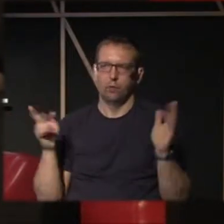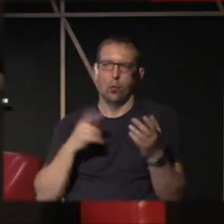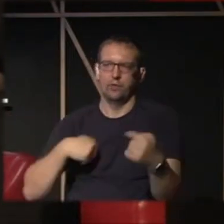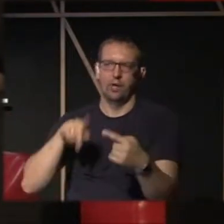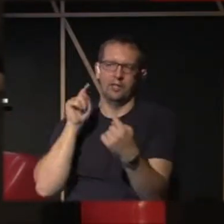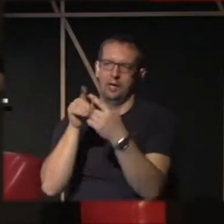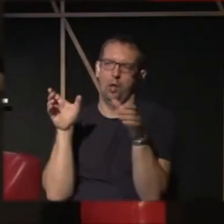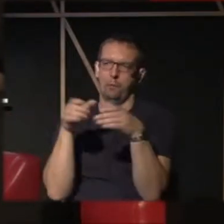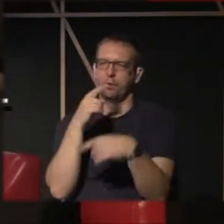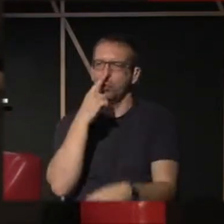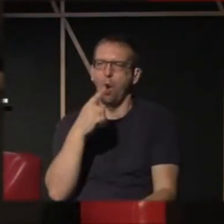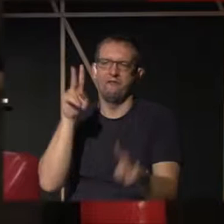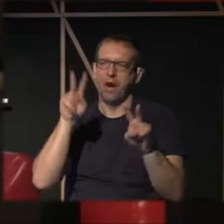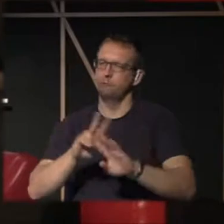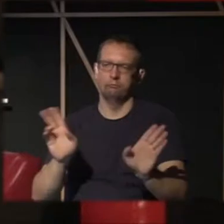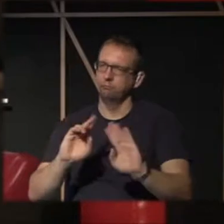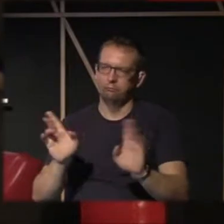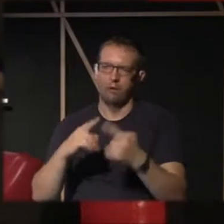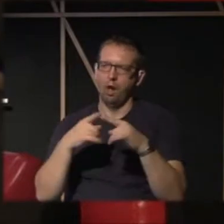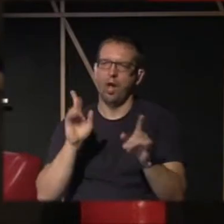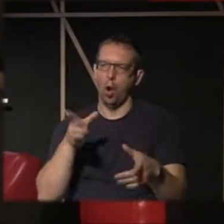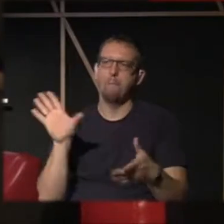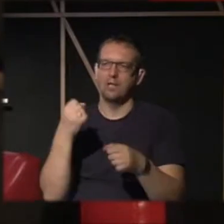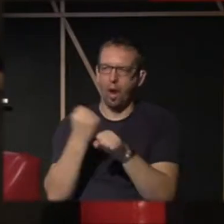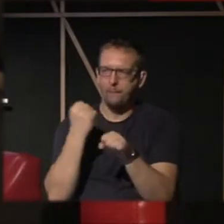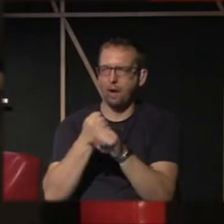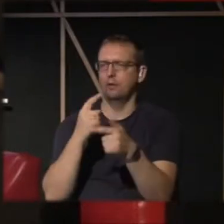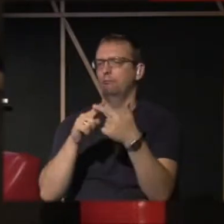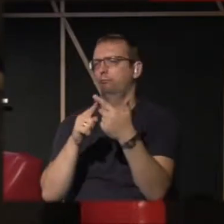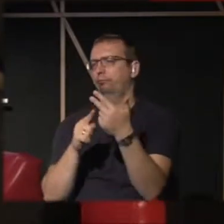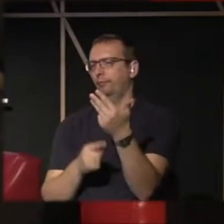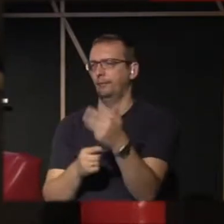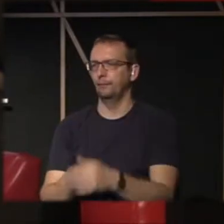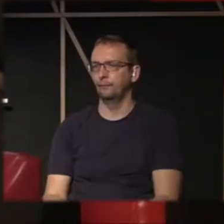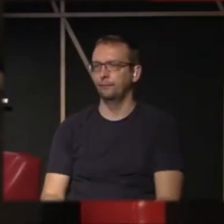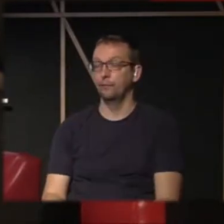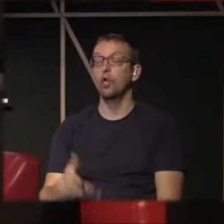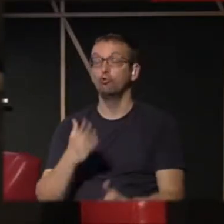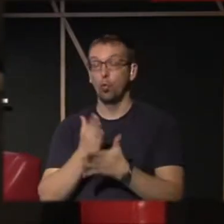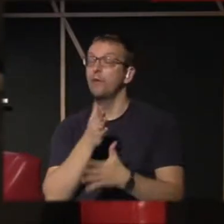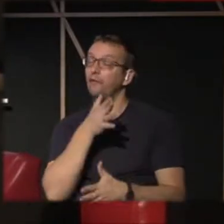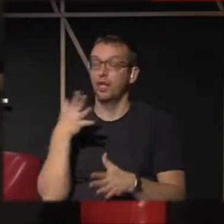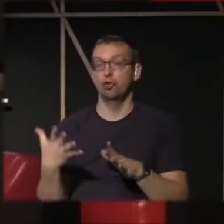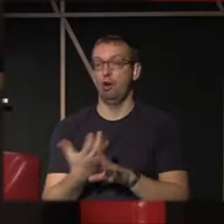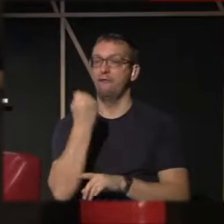lot more to come as you expand in football and go outside of football into other sports and other sectors as